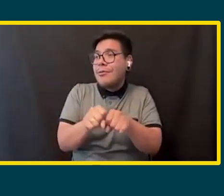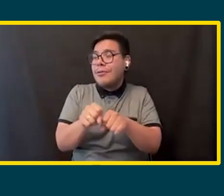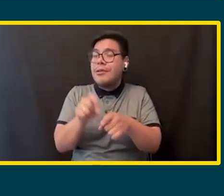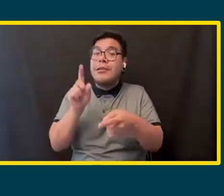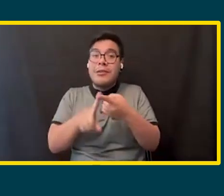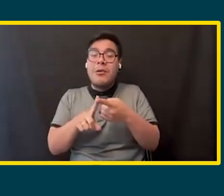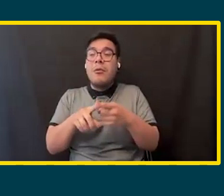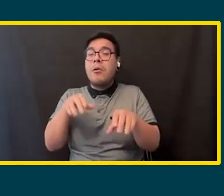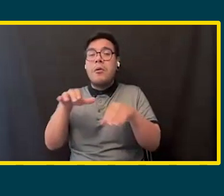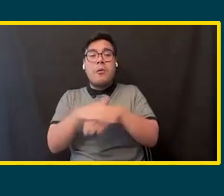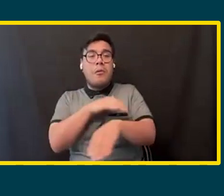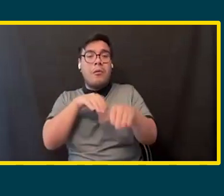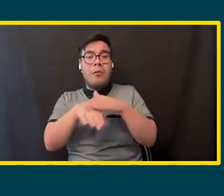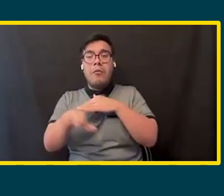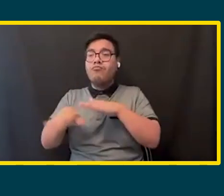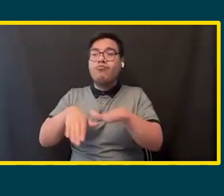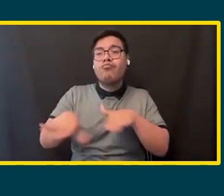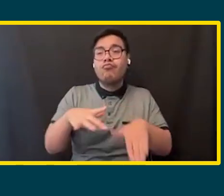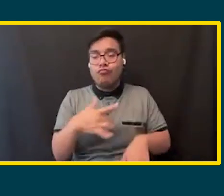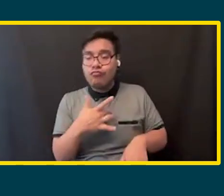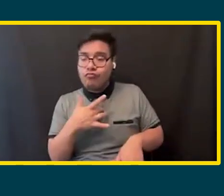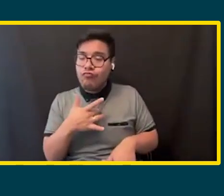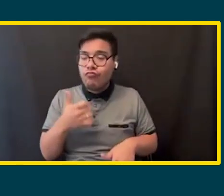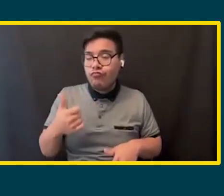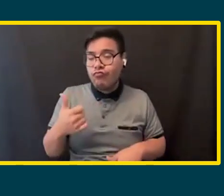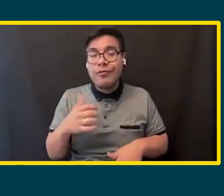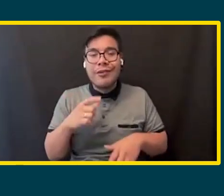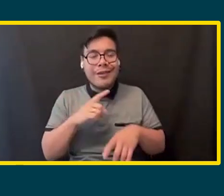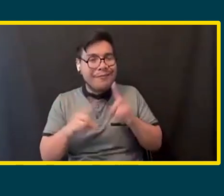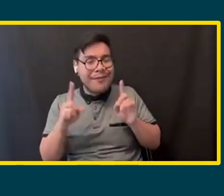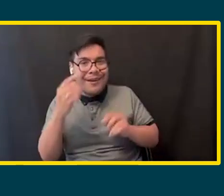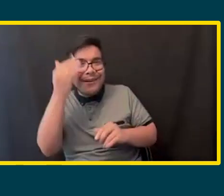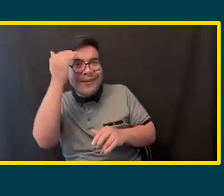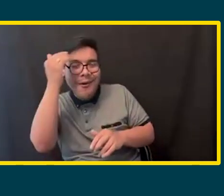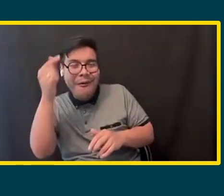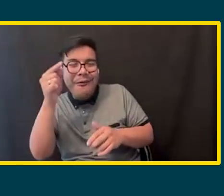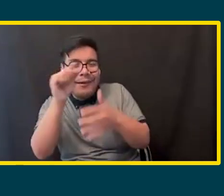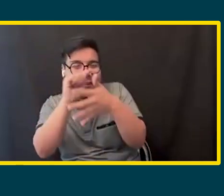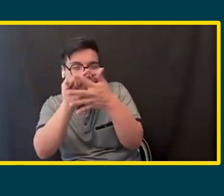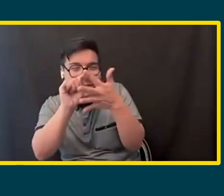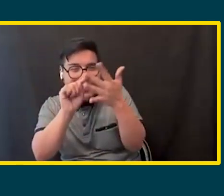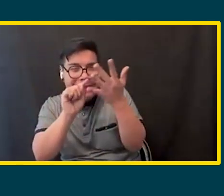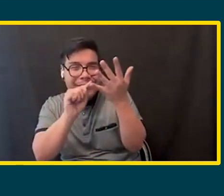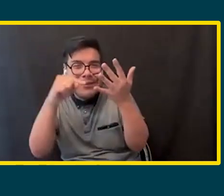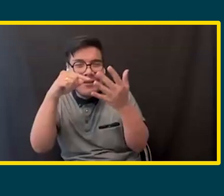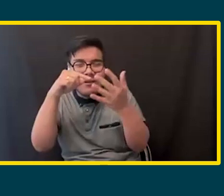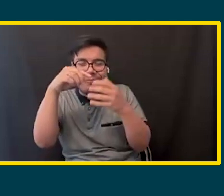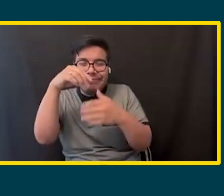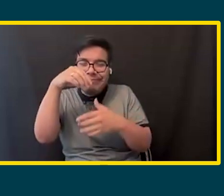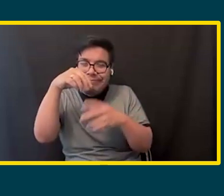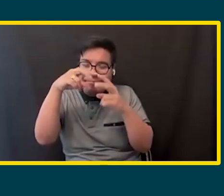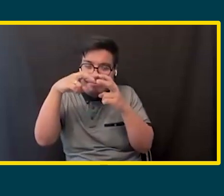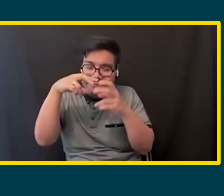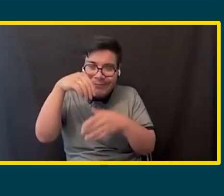we assume that when it comes to knowing these inner, deepest parts of